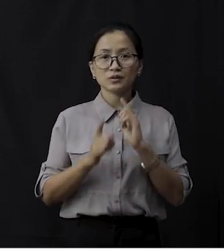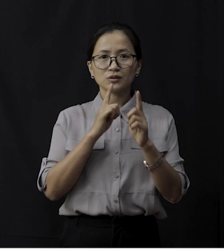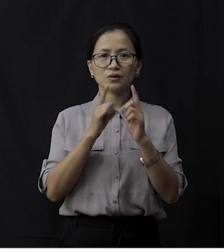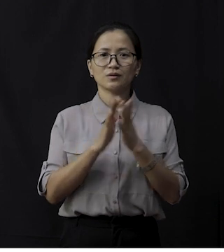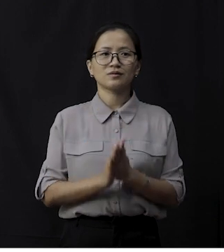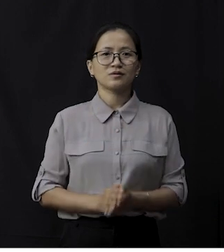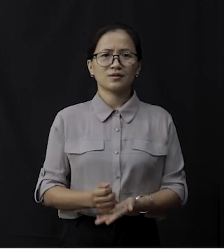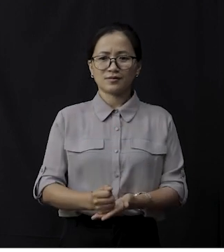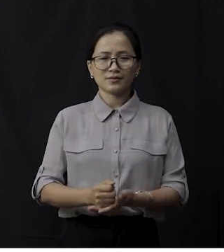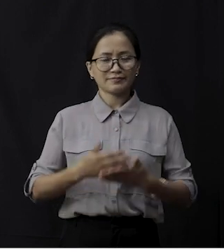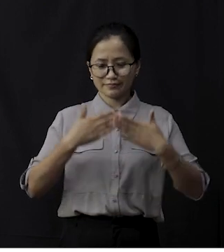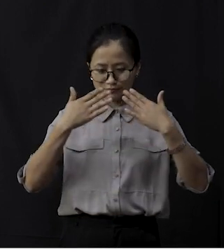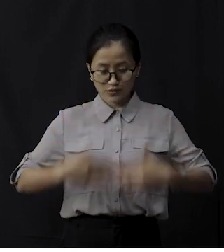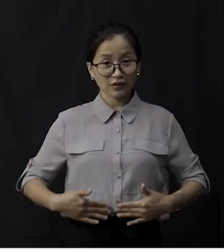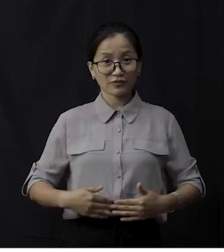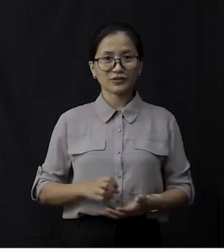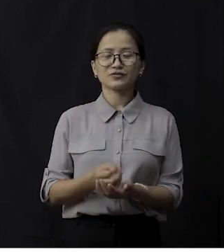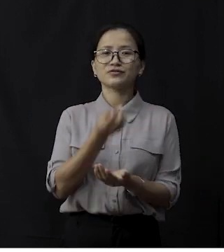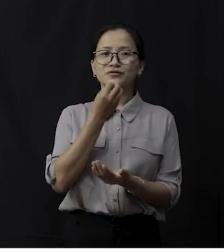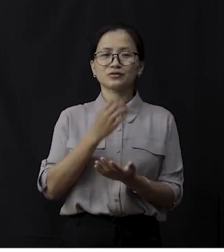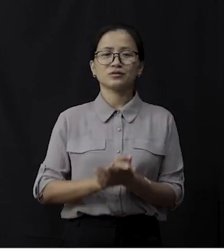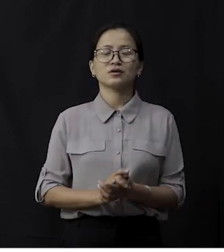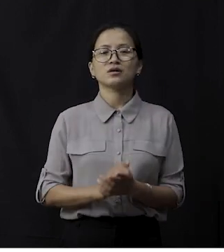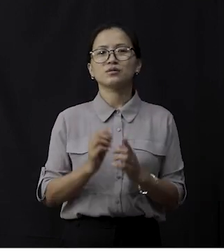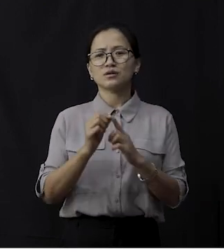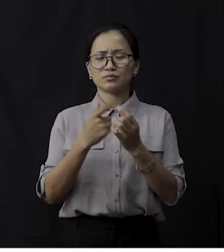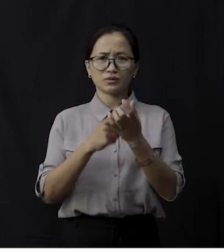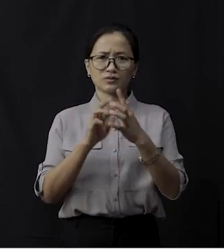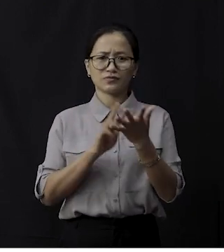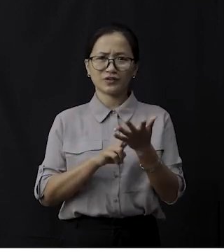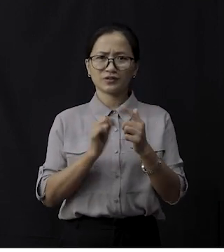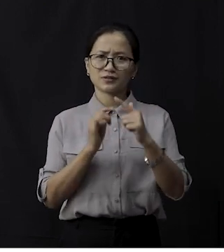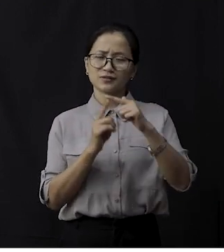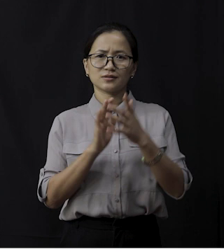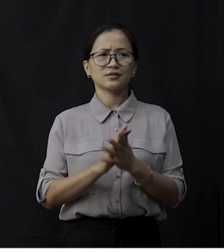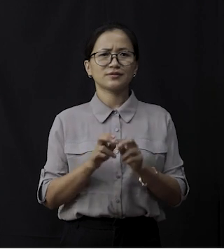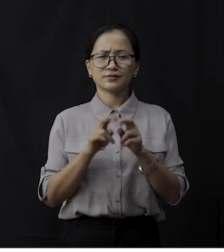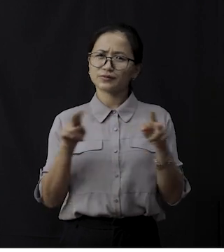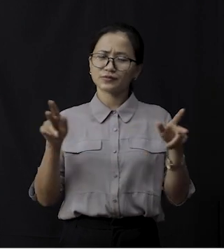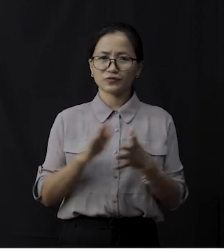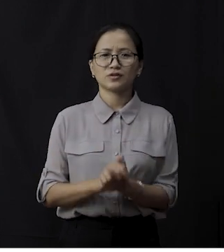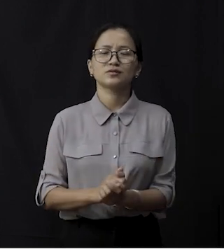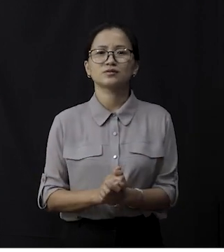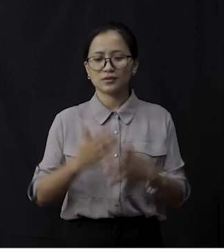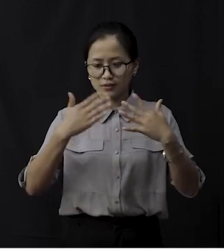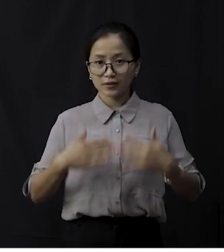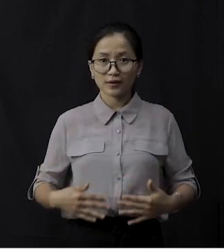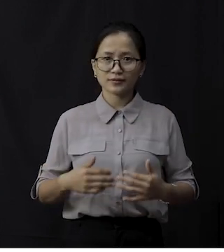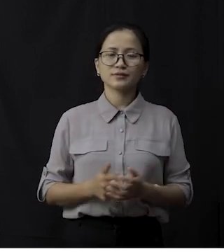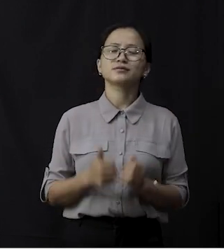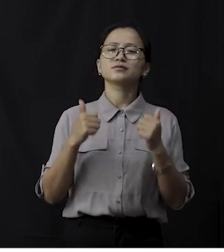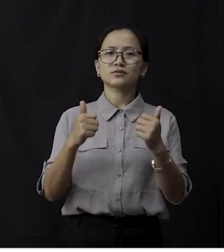talked about the healthy food, right? The carbohydrates, proteins, vitamins, minerals. We talked about the healthy food